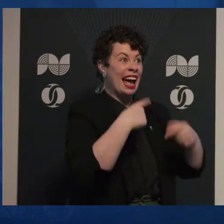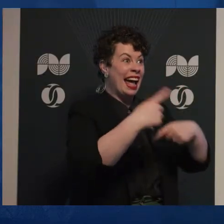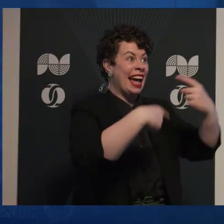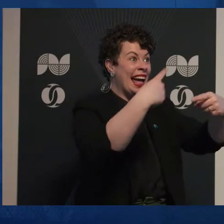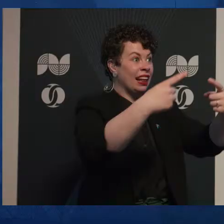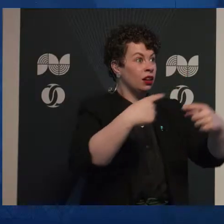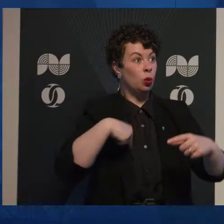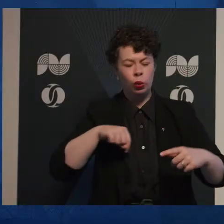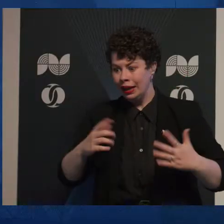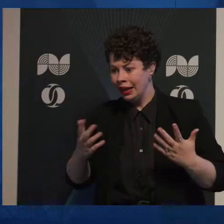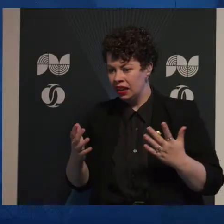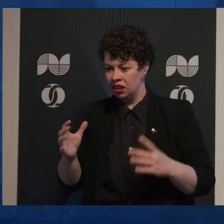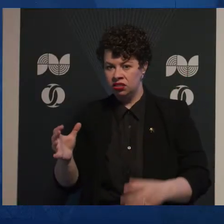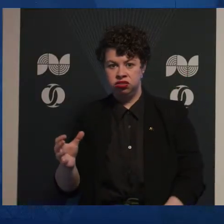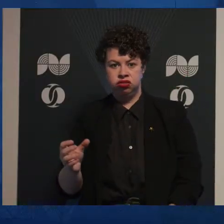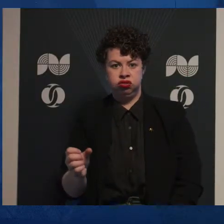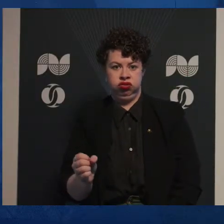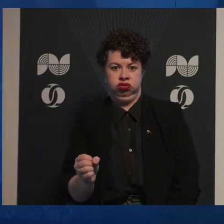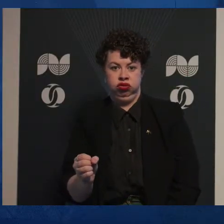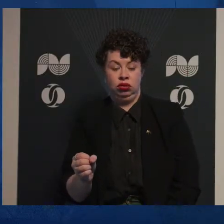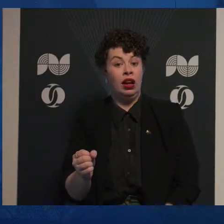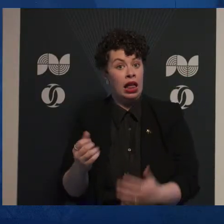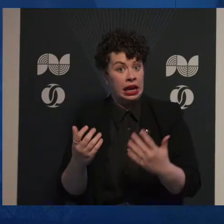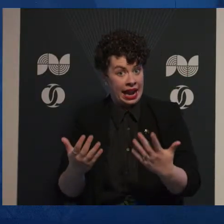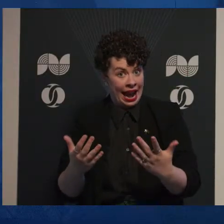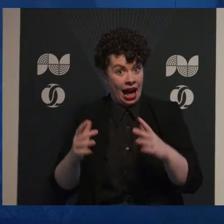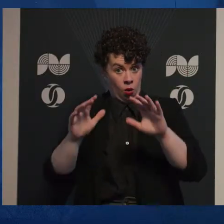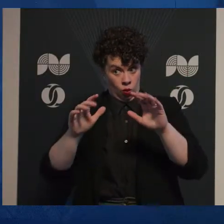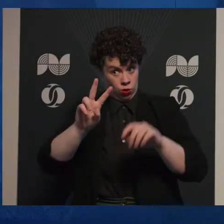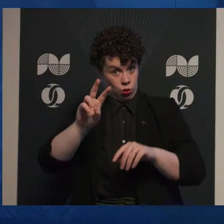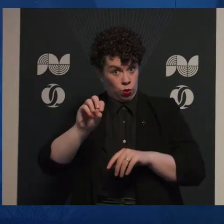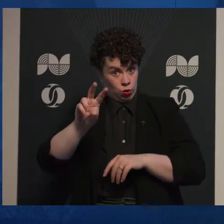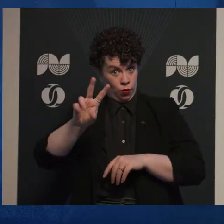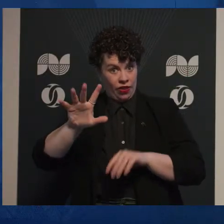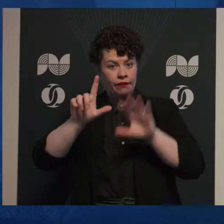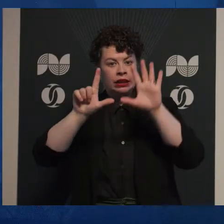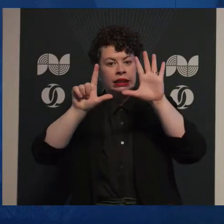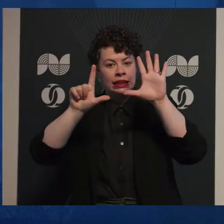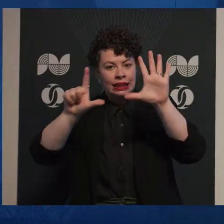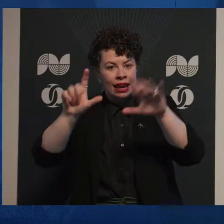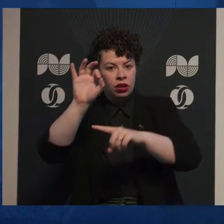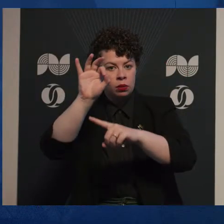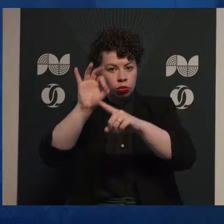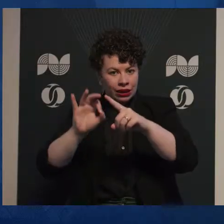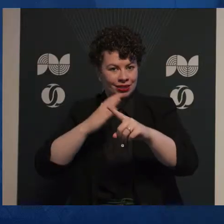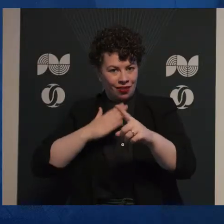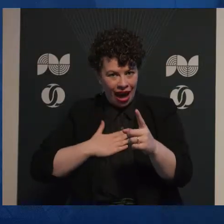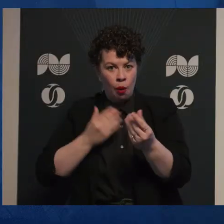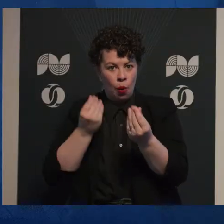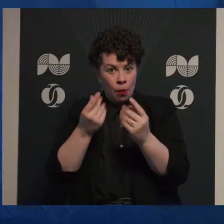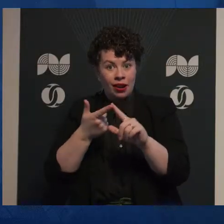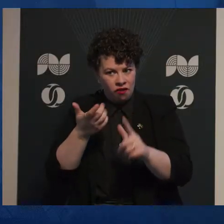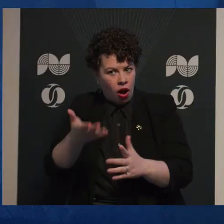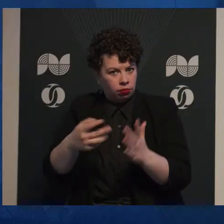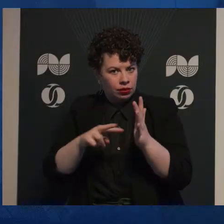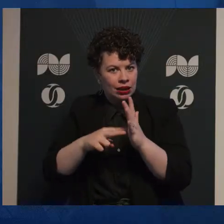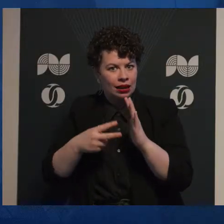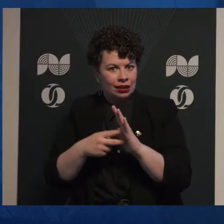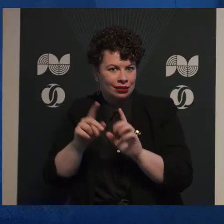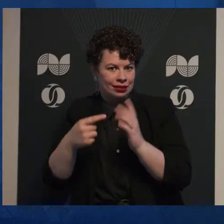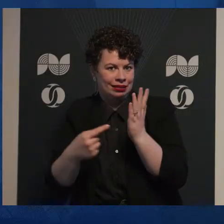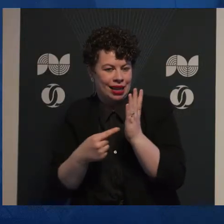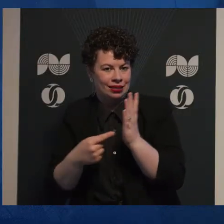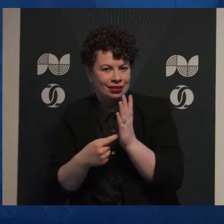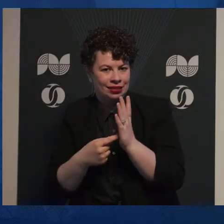exports. Today is 7% of the Moldovan GDP. Just 15 years later, and it drives 11%